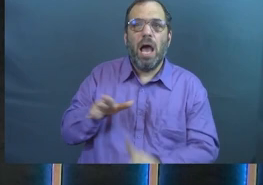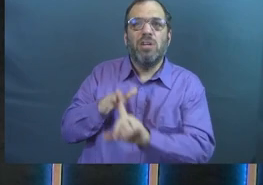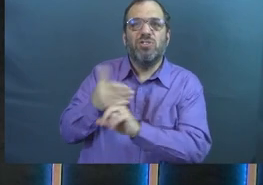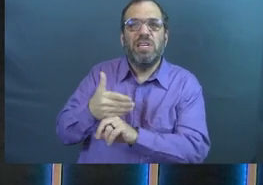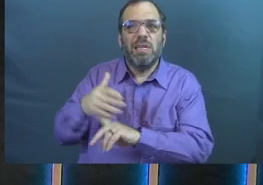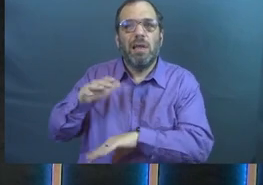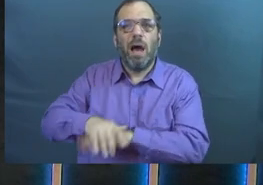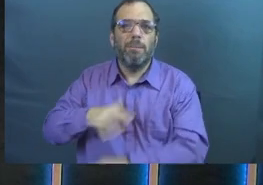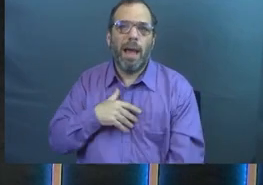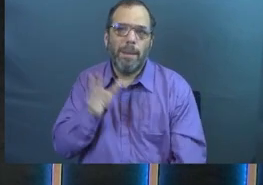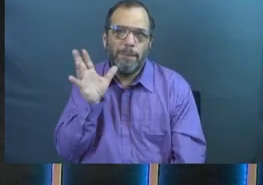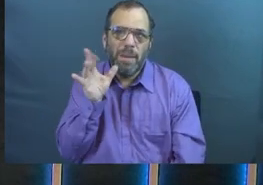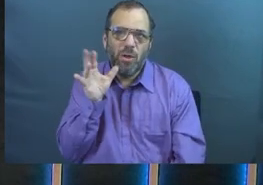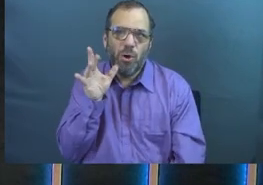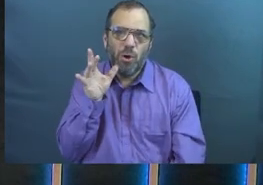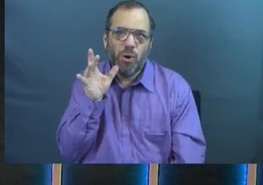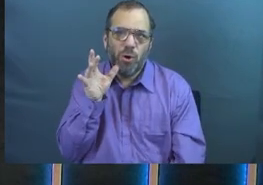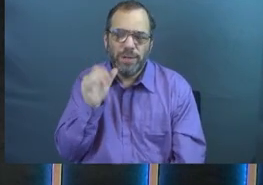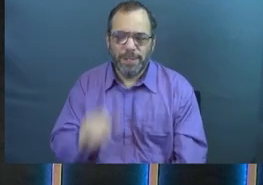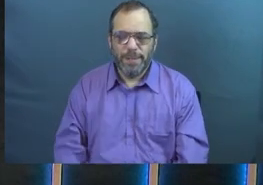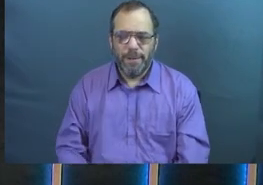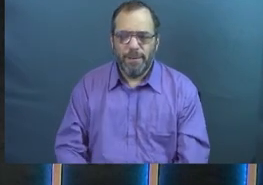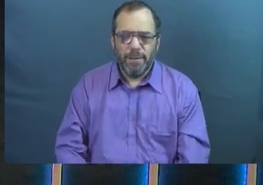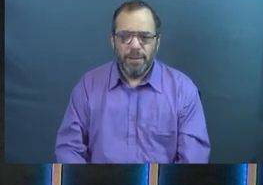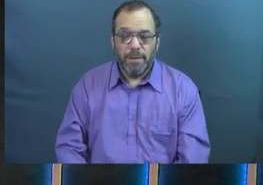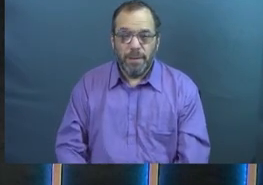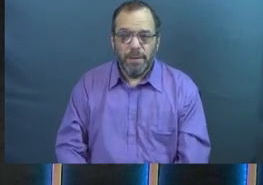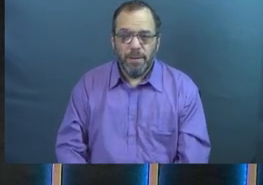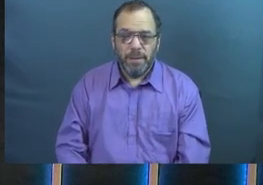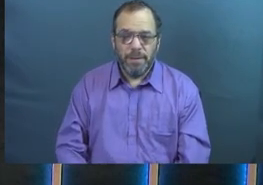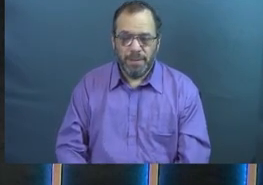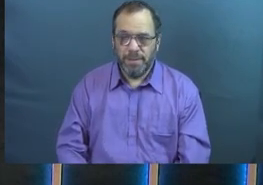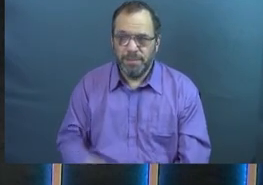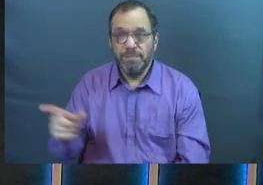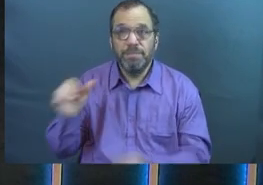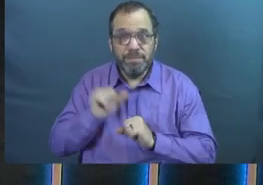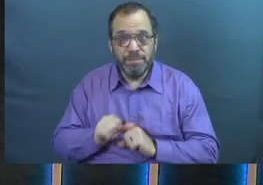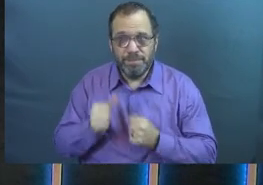on my mom, and also confessed